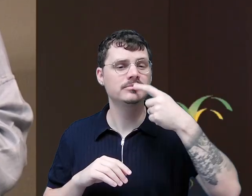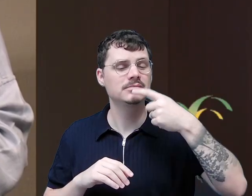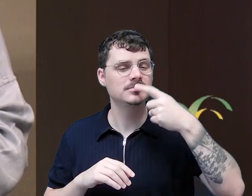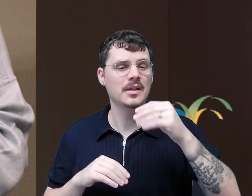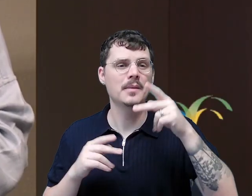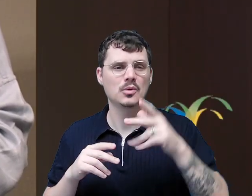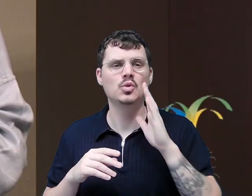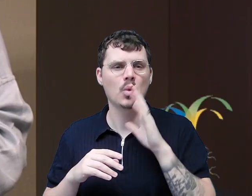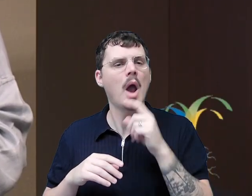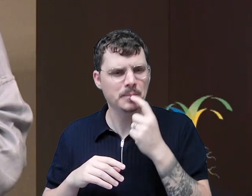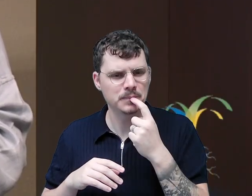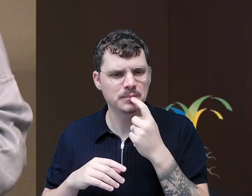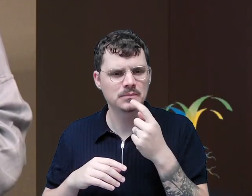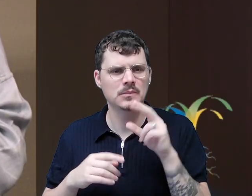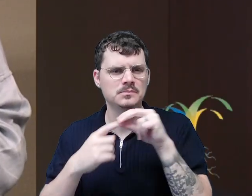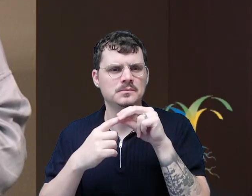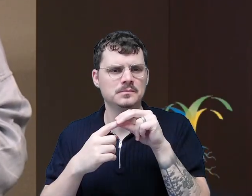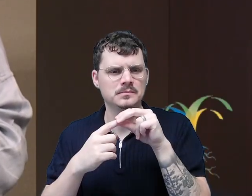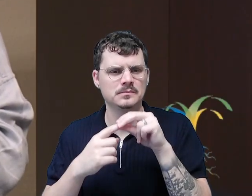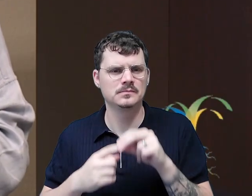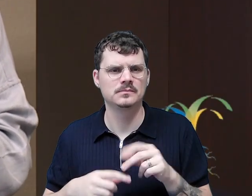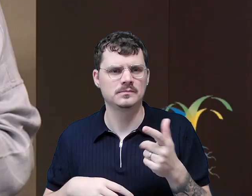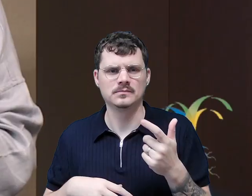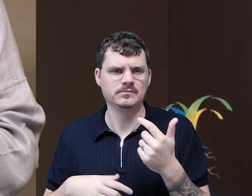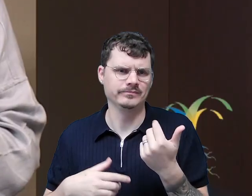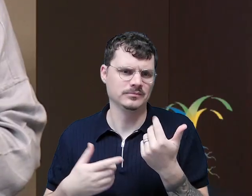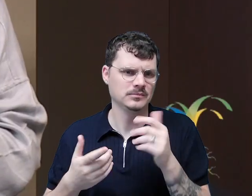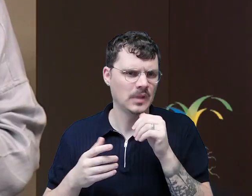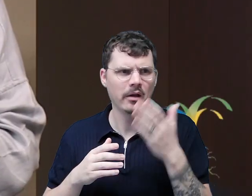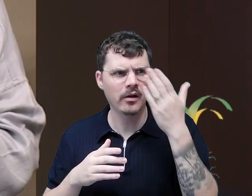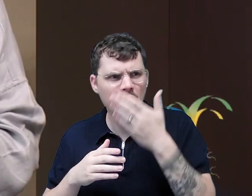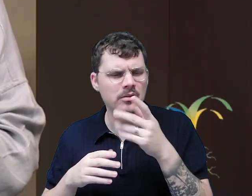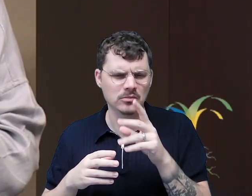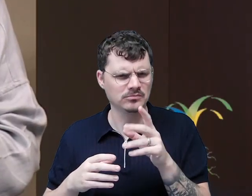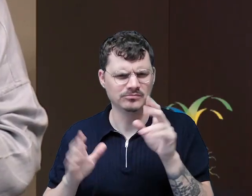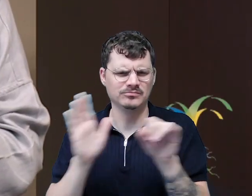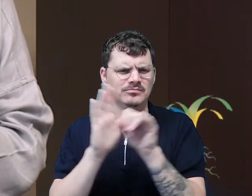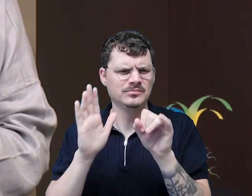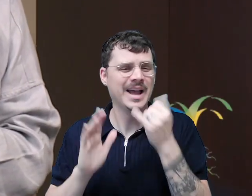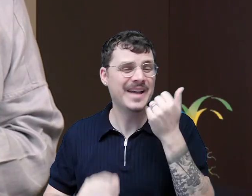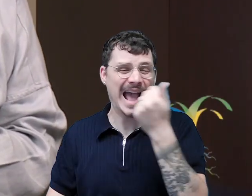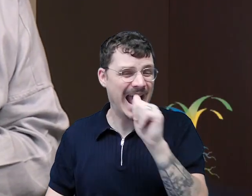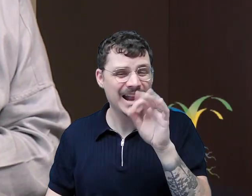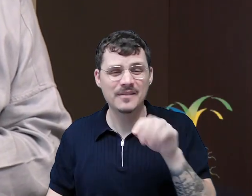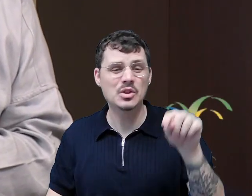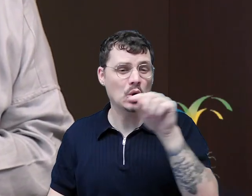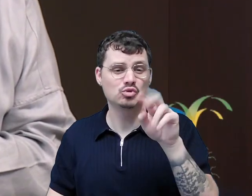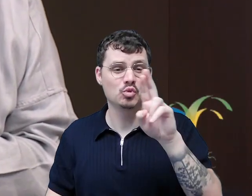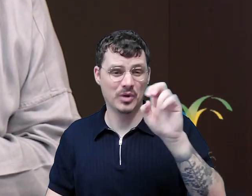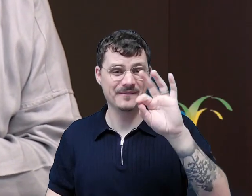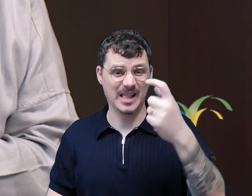here, and the person latches on. They're not subtle. If any of